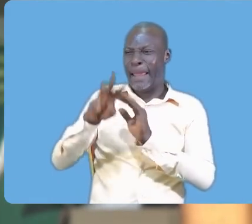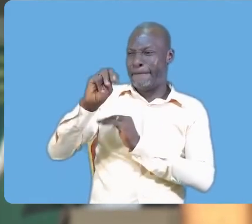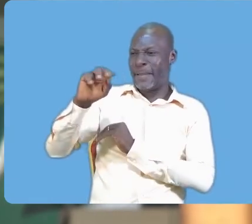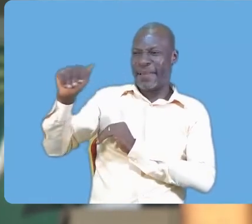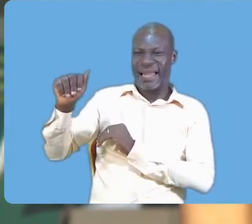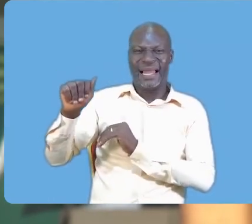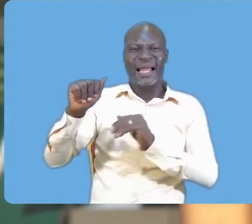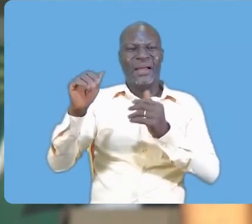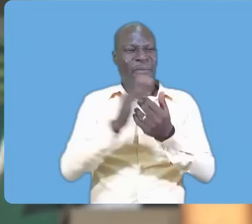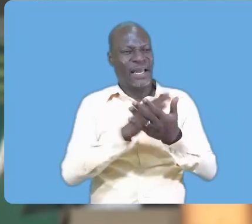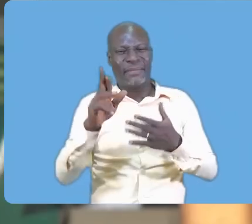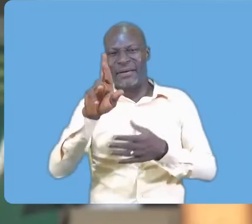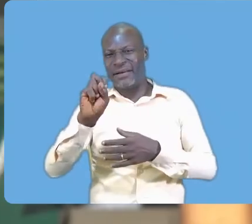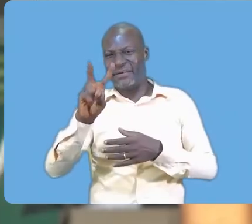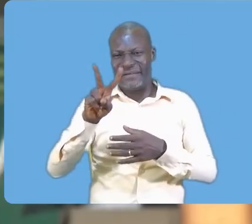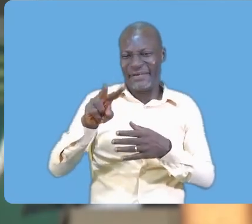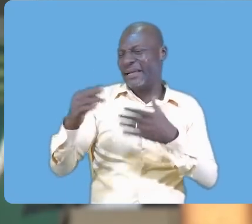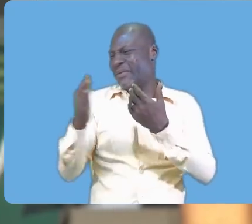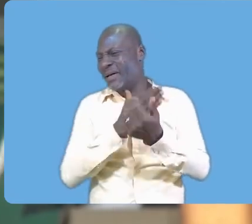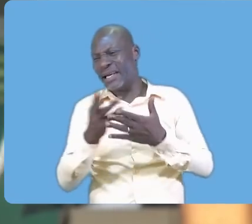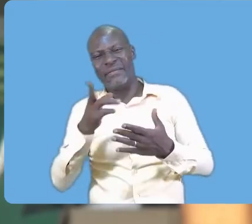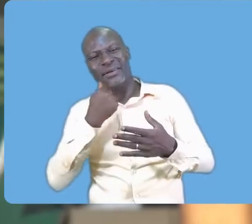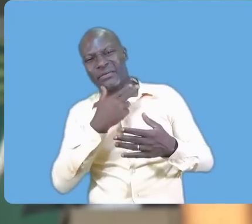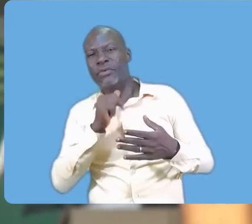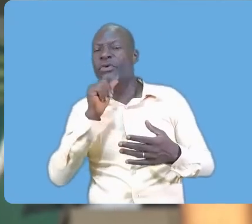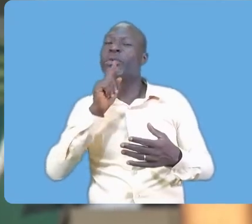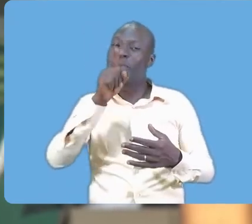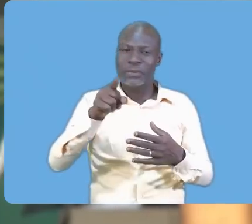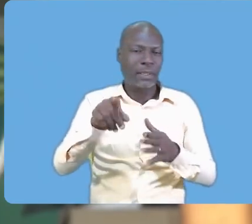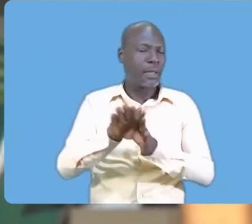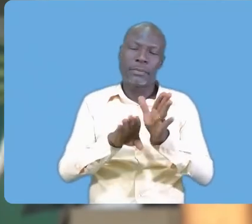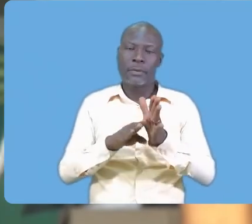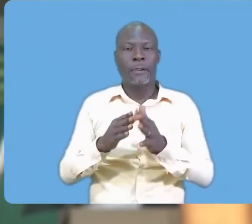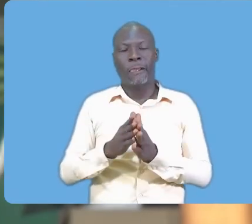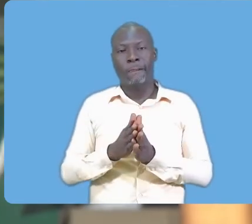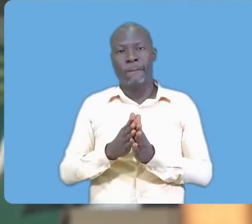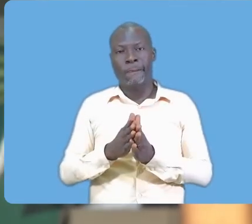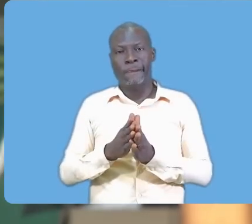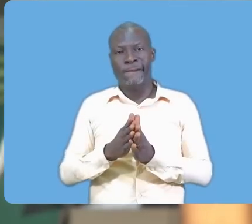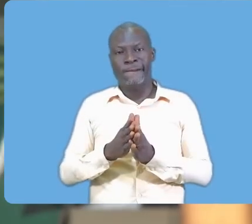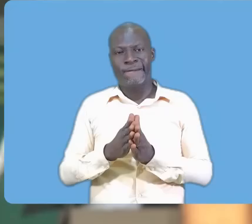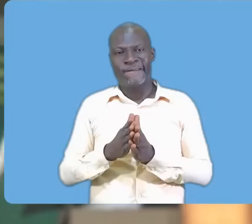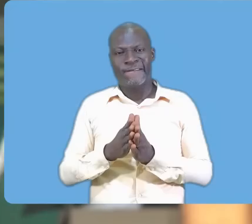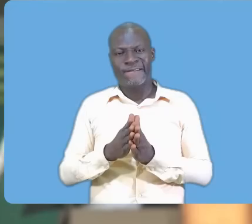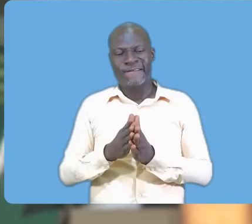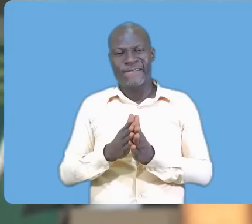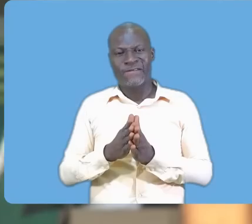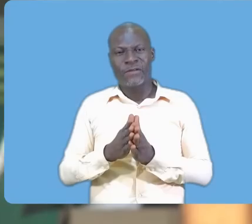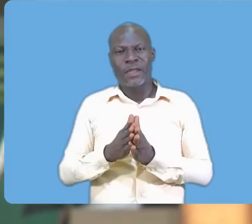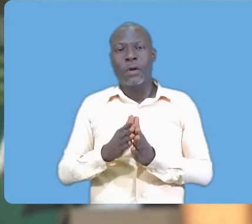and a ha, when you reverend, dear Ben, dear Ben, if I could, and you know, crack or babroom or ban yourself or ban to mint, yeah,